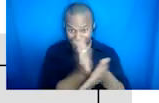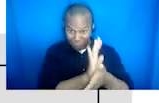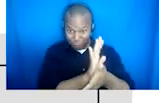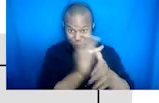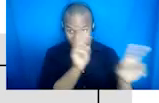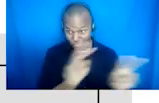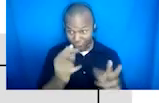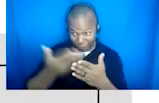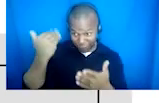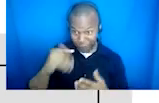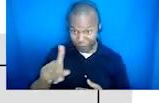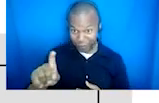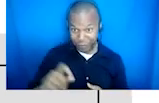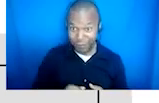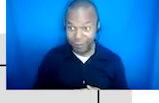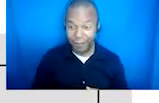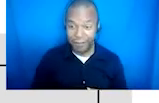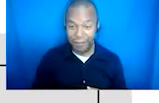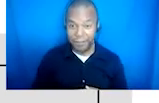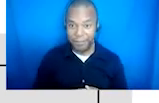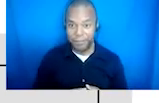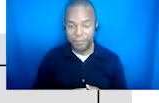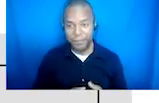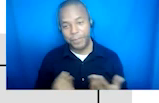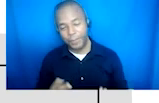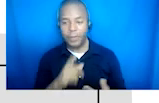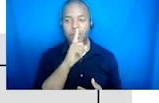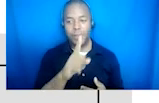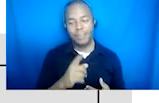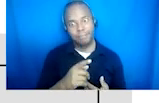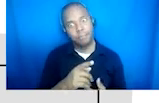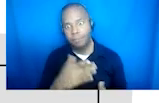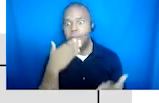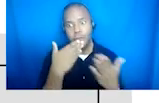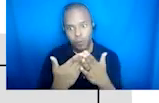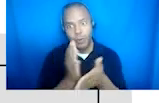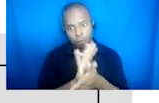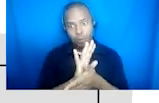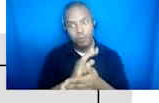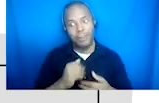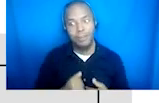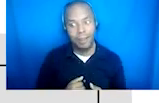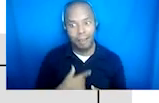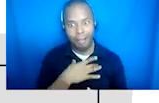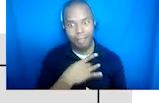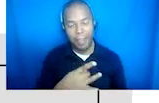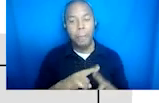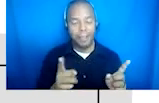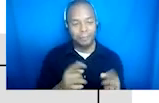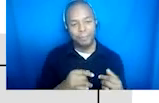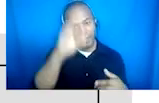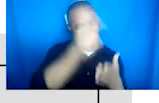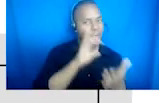guys seen the movie? Well, there's two. It's a really good movie, but the husband and wife